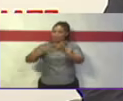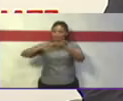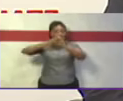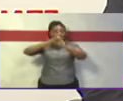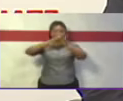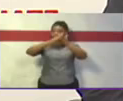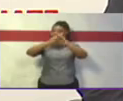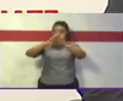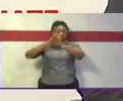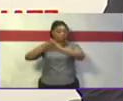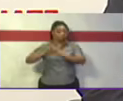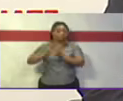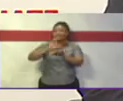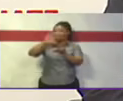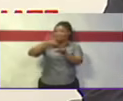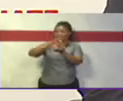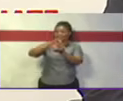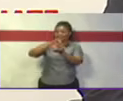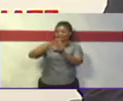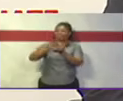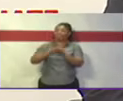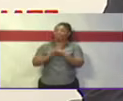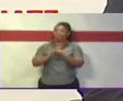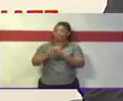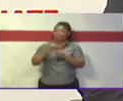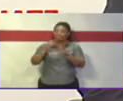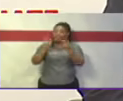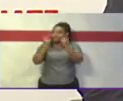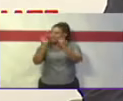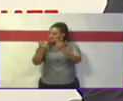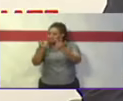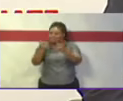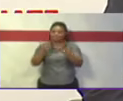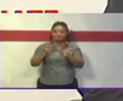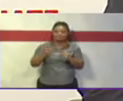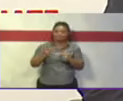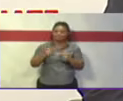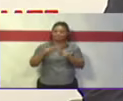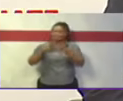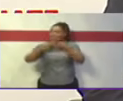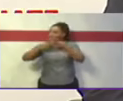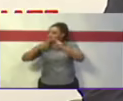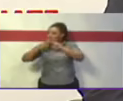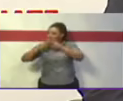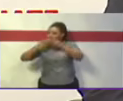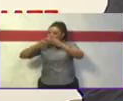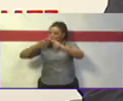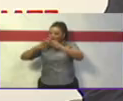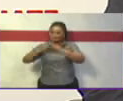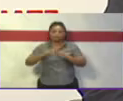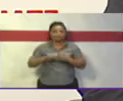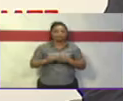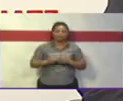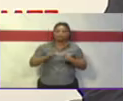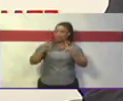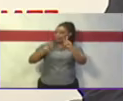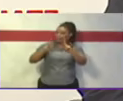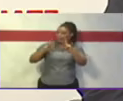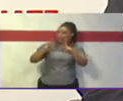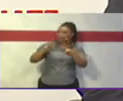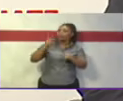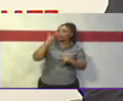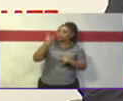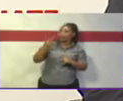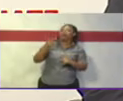villages, remote villages and so on, you will have that peer pressure snowballing effect where people are encouraged by their